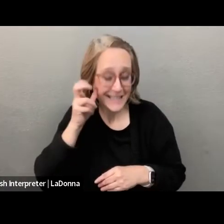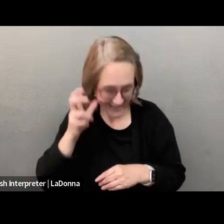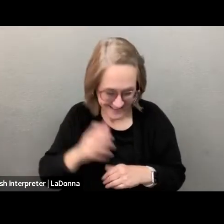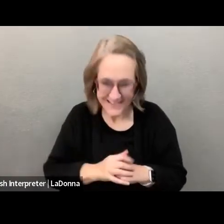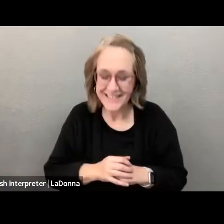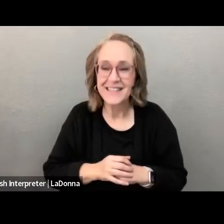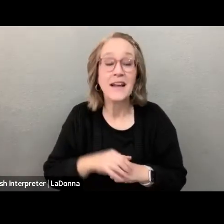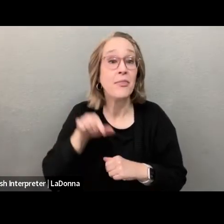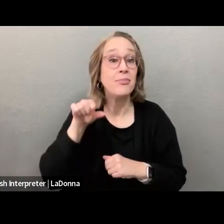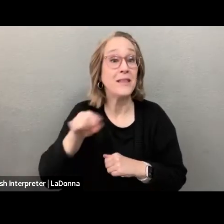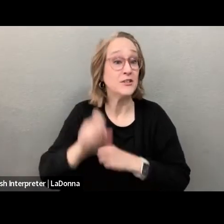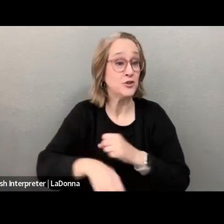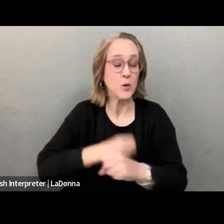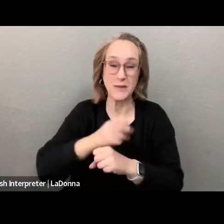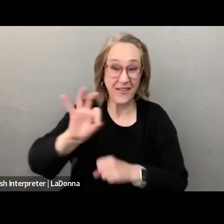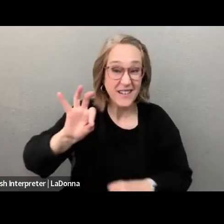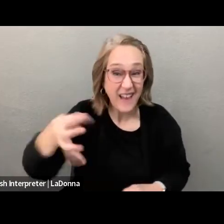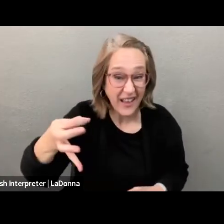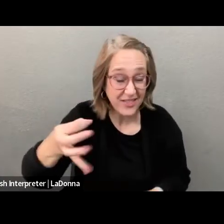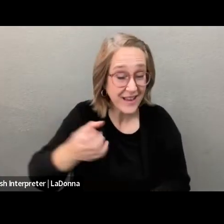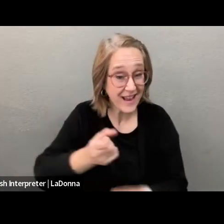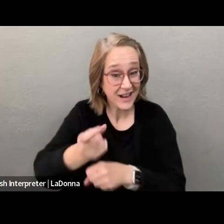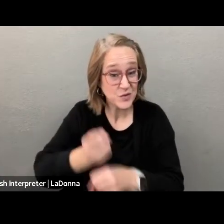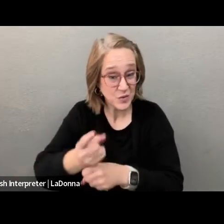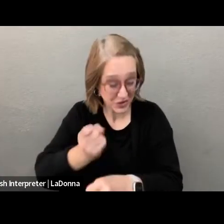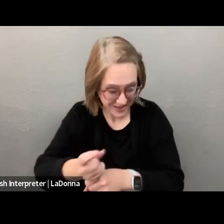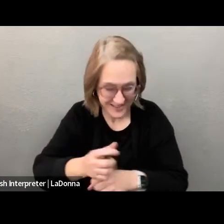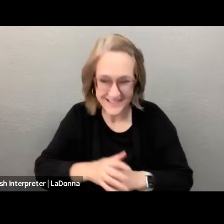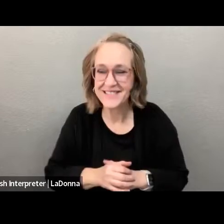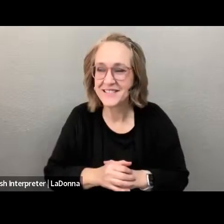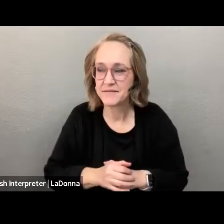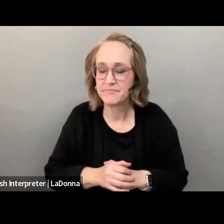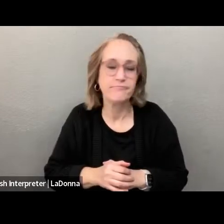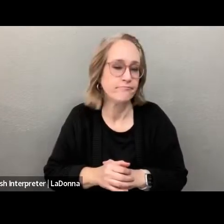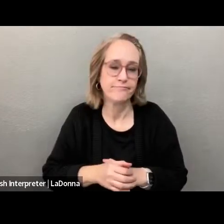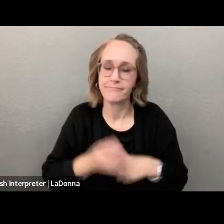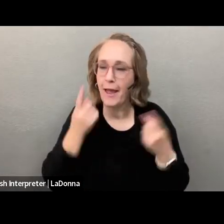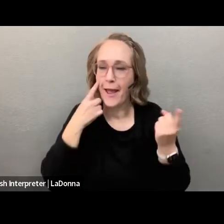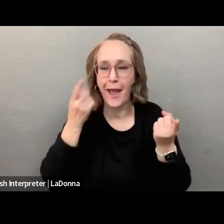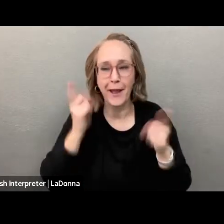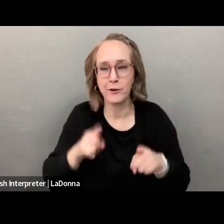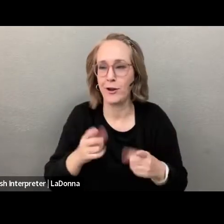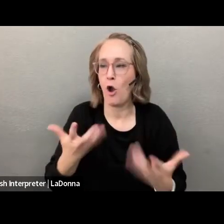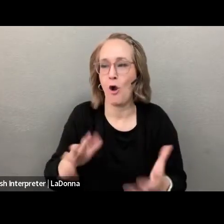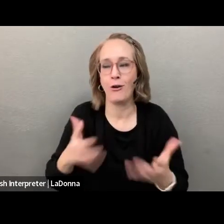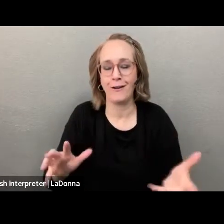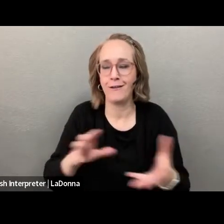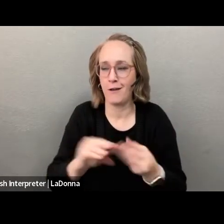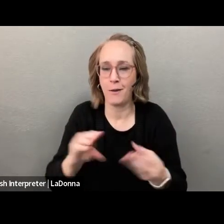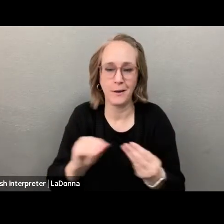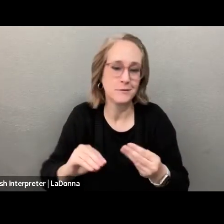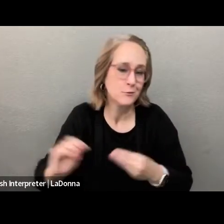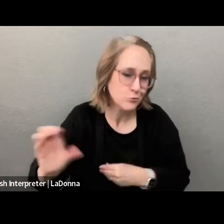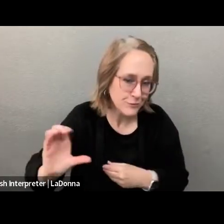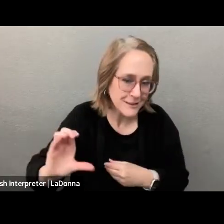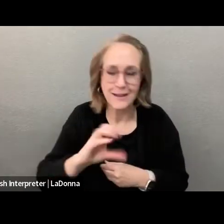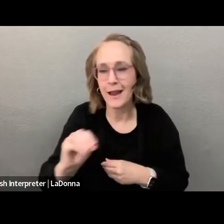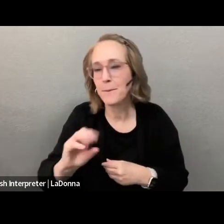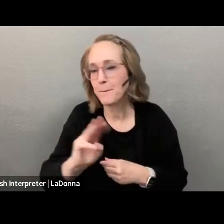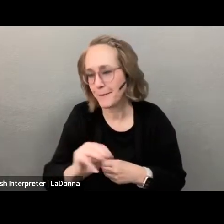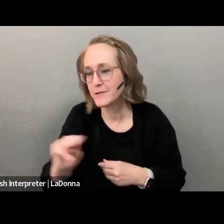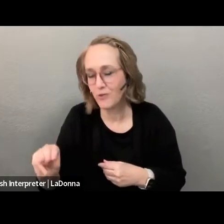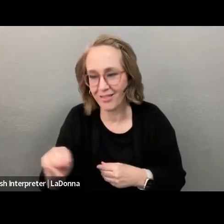walk that we were able to do. And I will agree with both the comments from Christy and